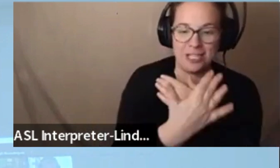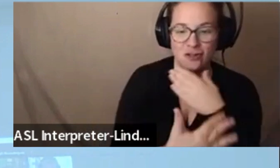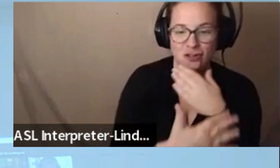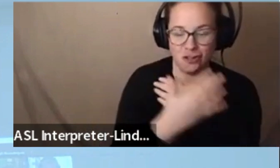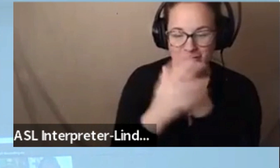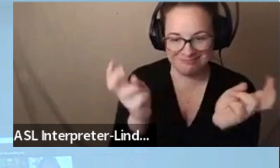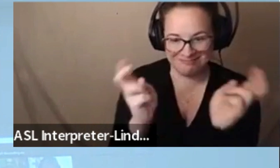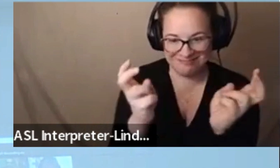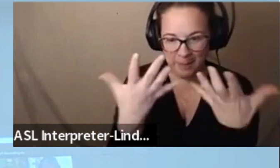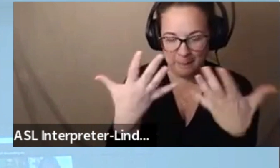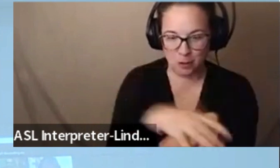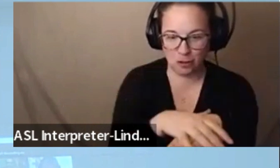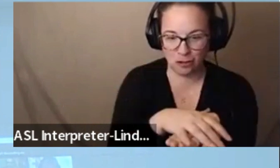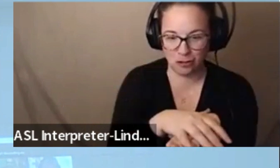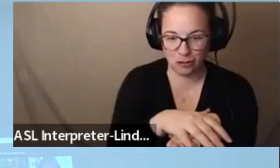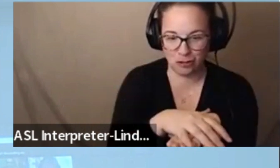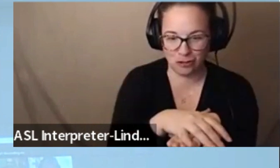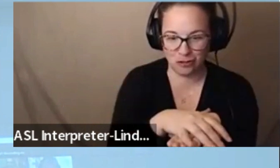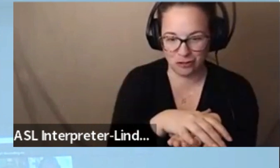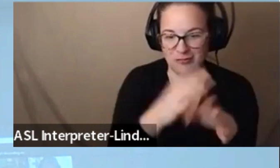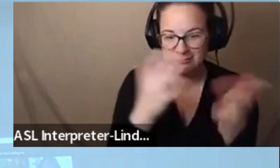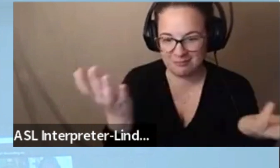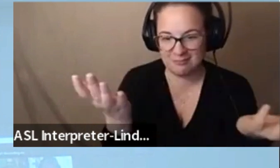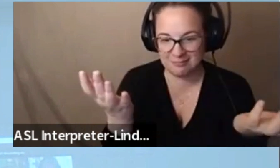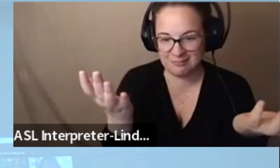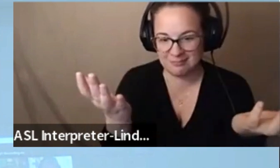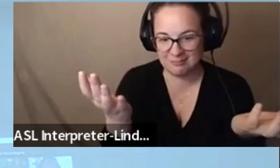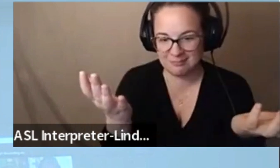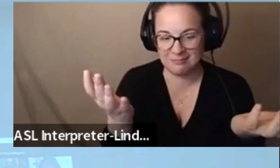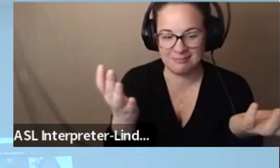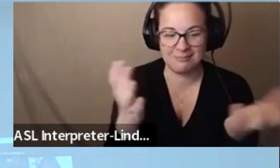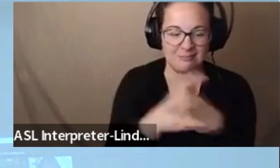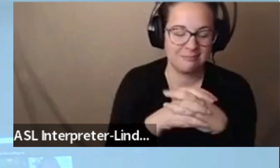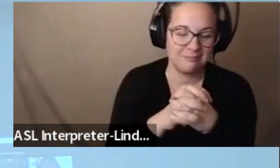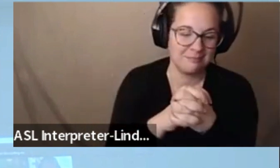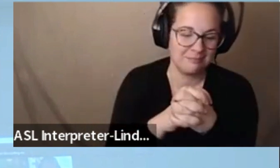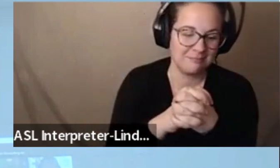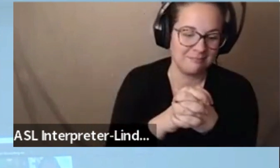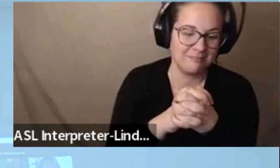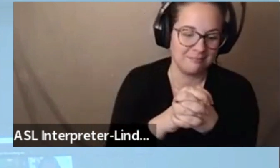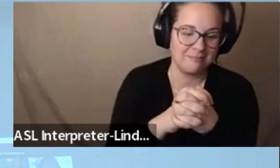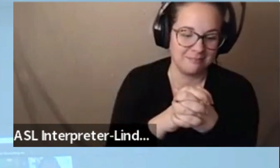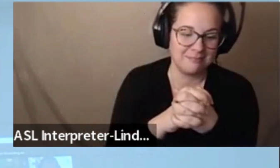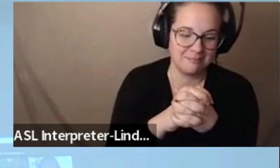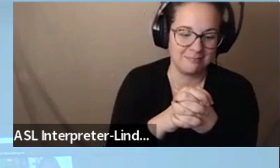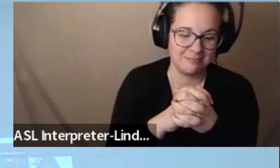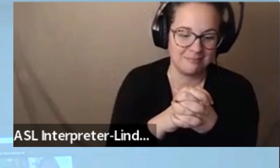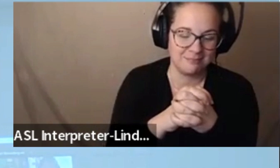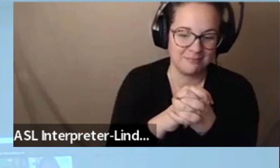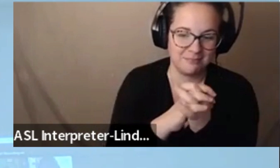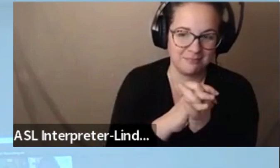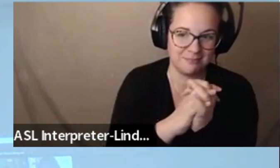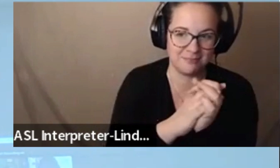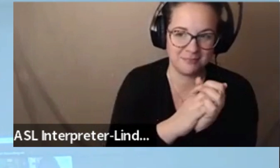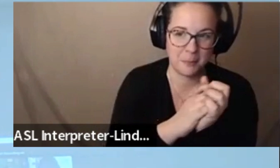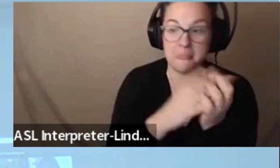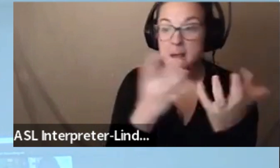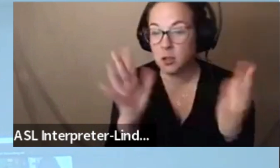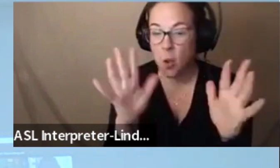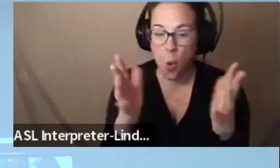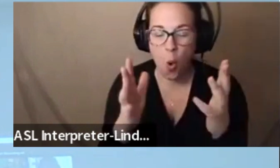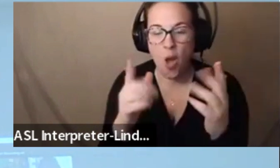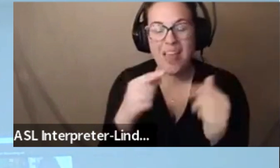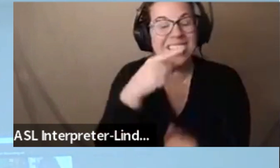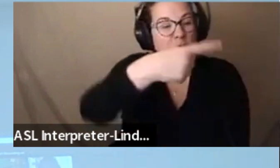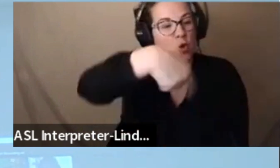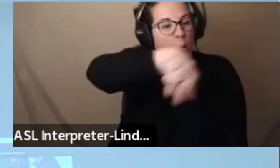call it Verona Beach. So they kind of make it Venice Beach, but do Verona Beach. And so